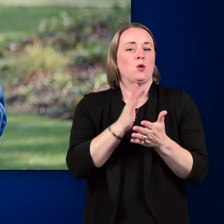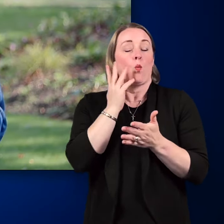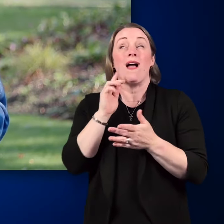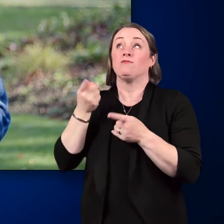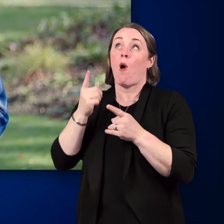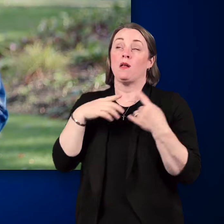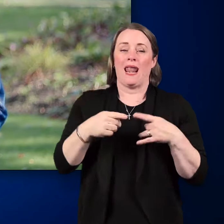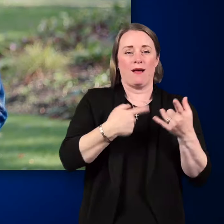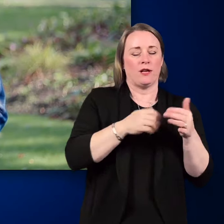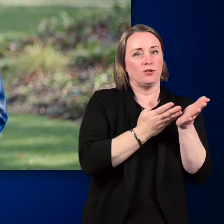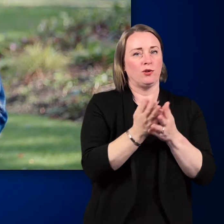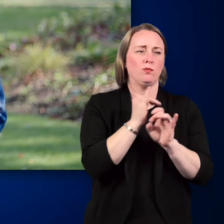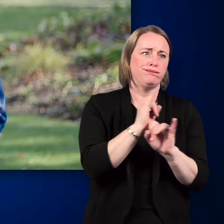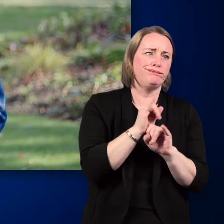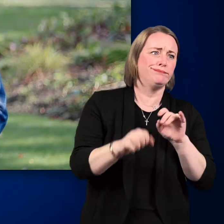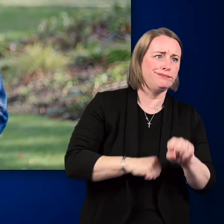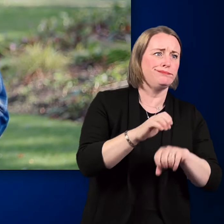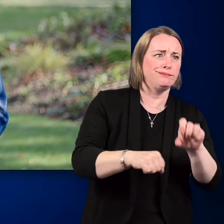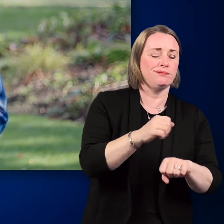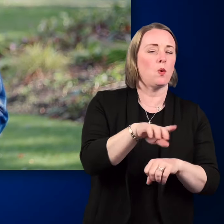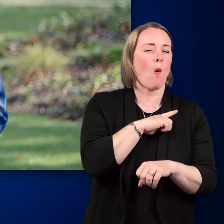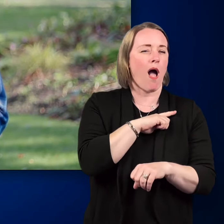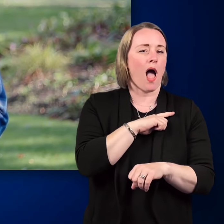all hell has broken loose against us.